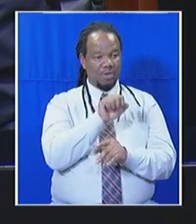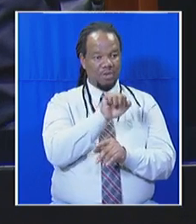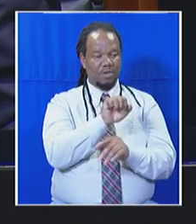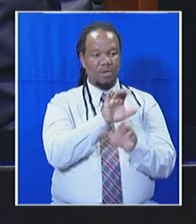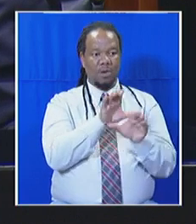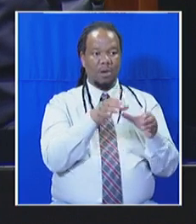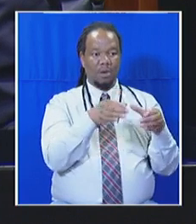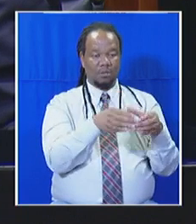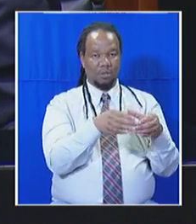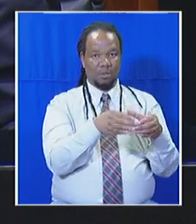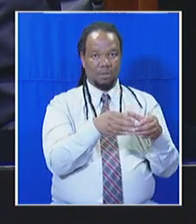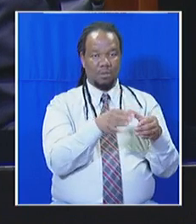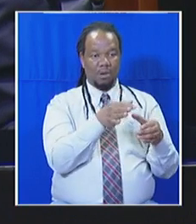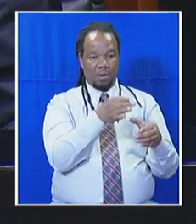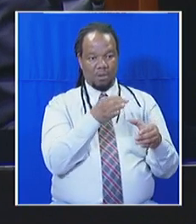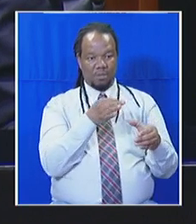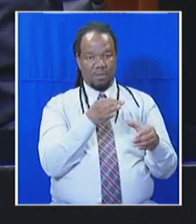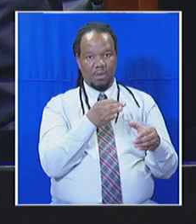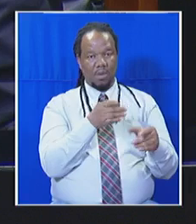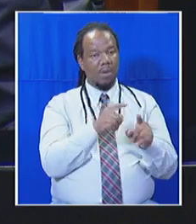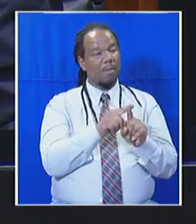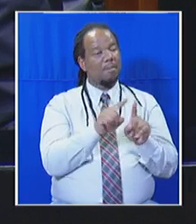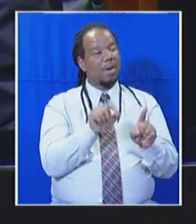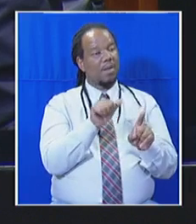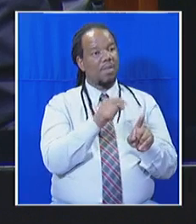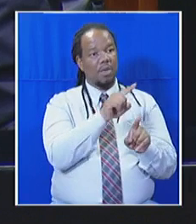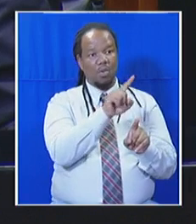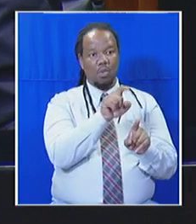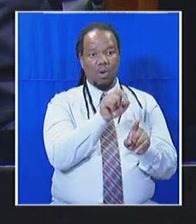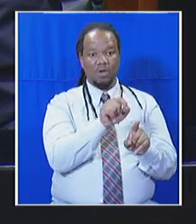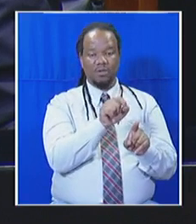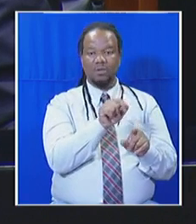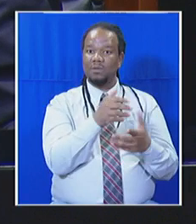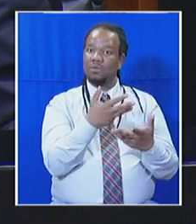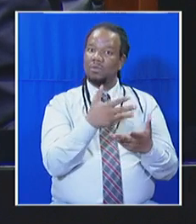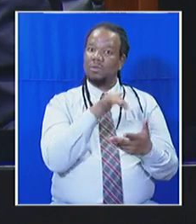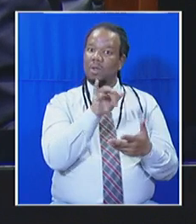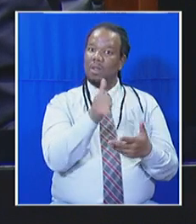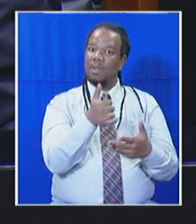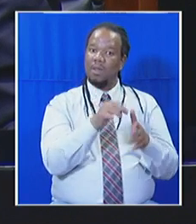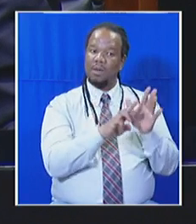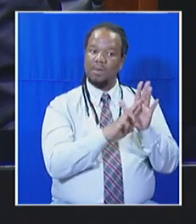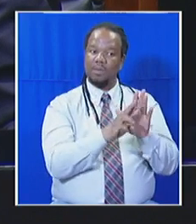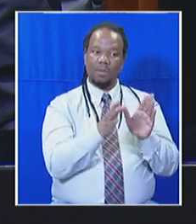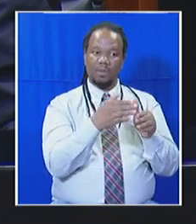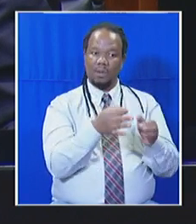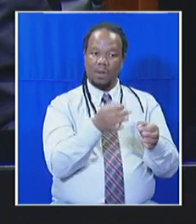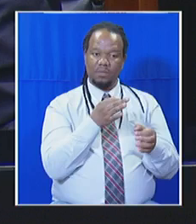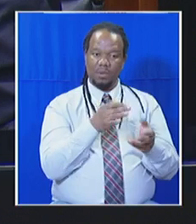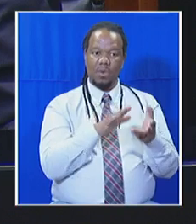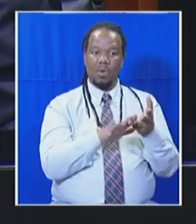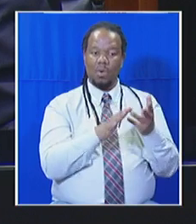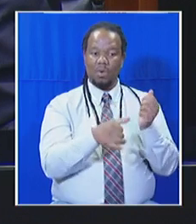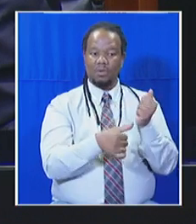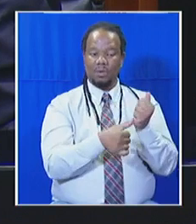answered, and those questions are not answered by another cabinet member or by the deputy